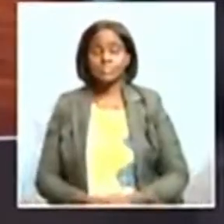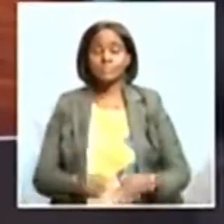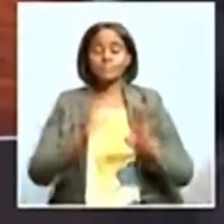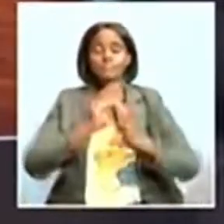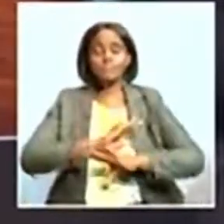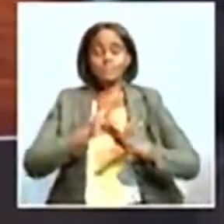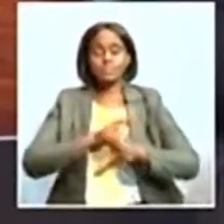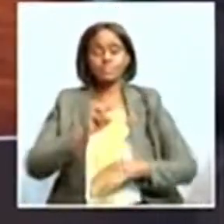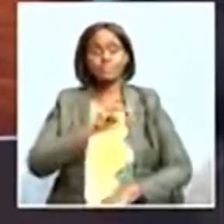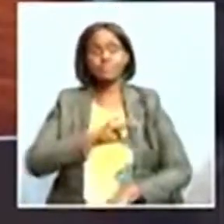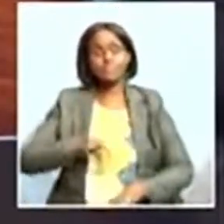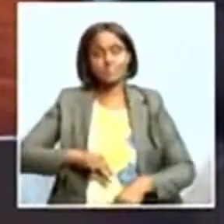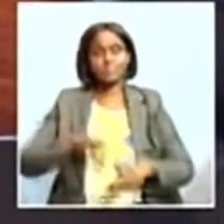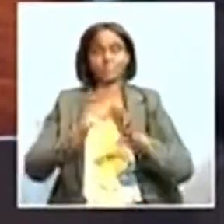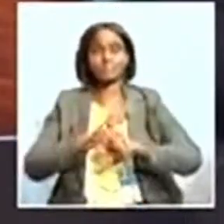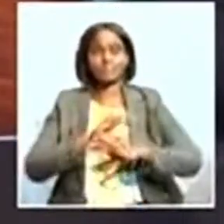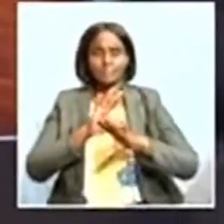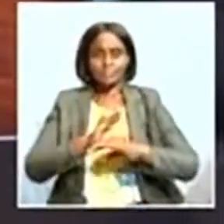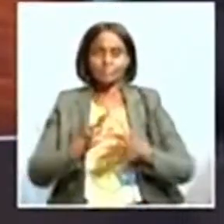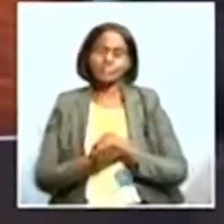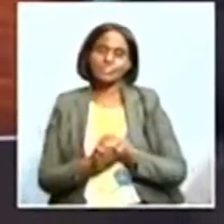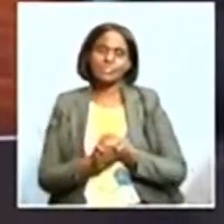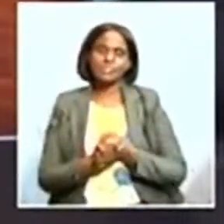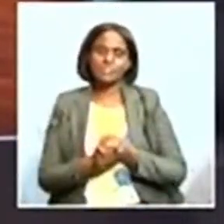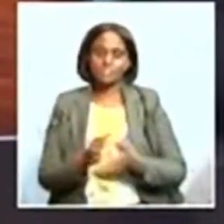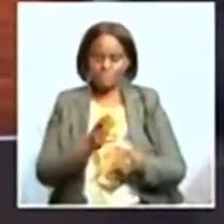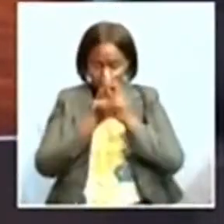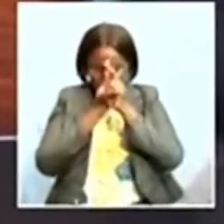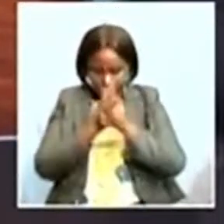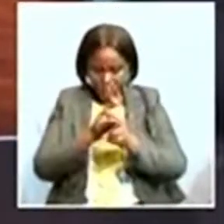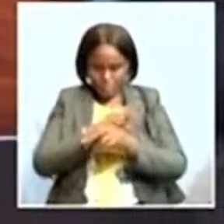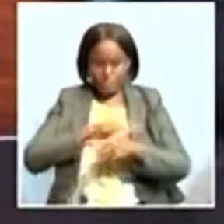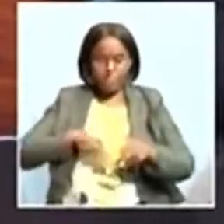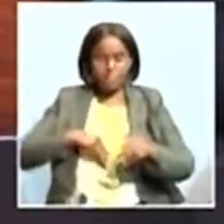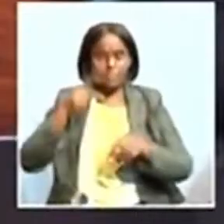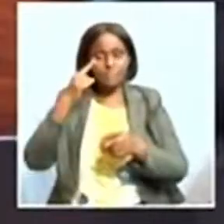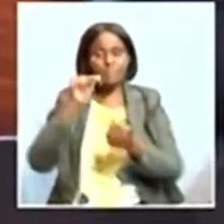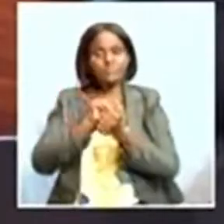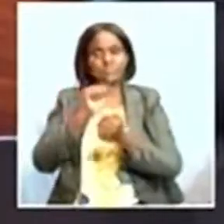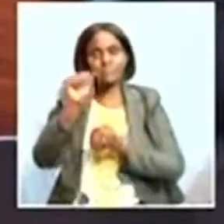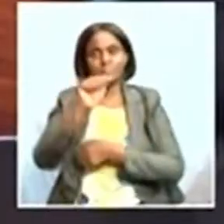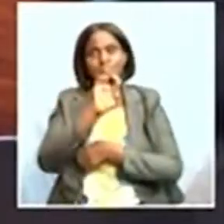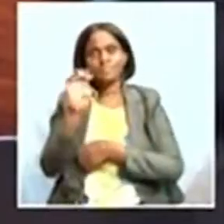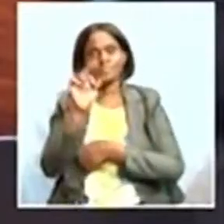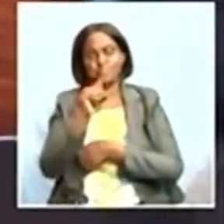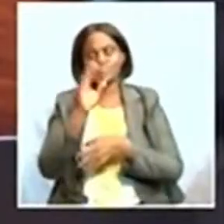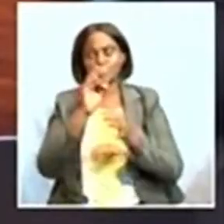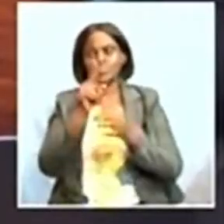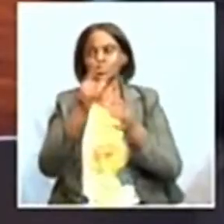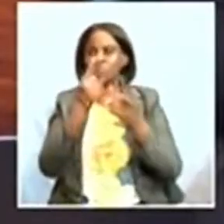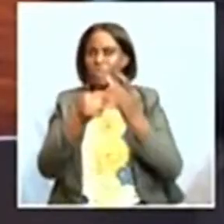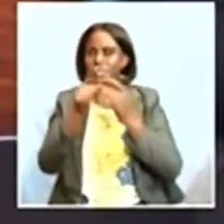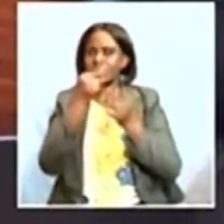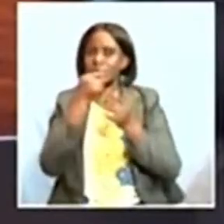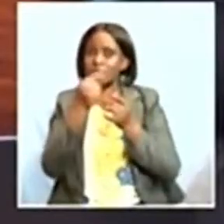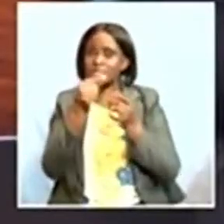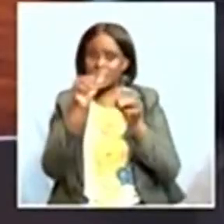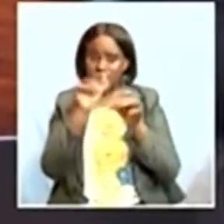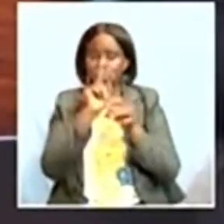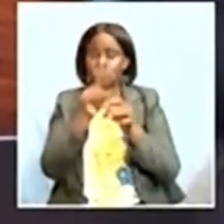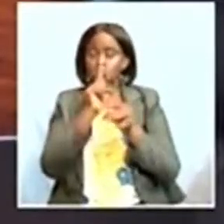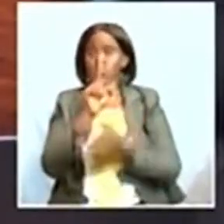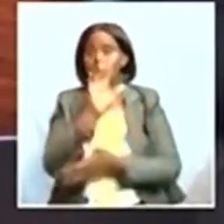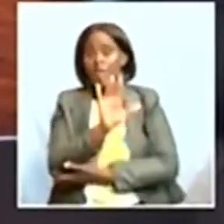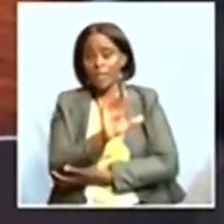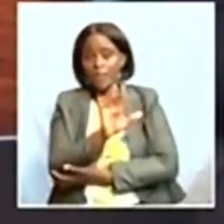Order, Honorable Members. Honorable Member for Solwezi East, if what you are saying is really